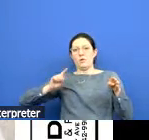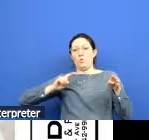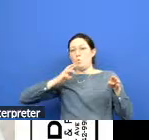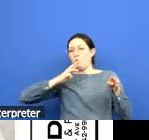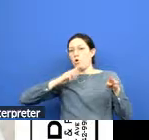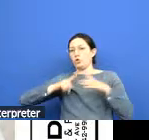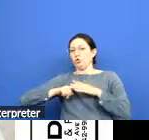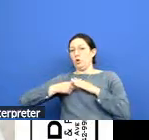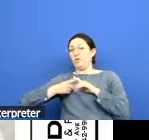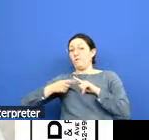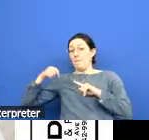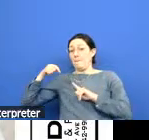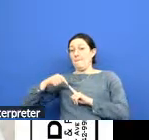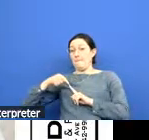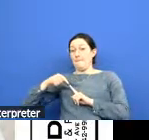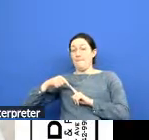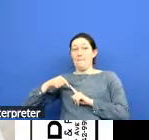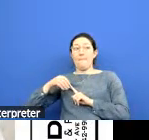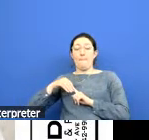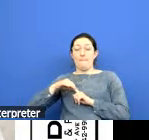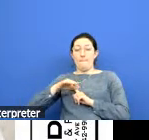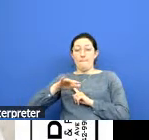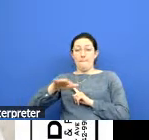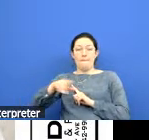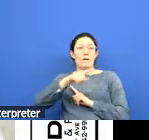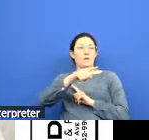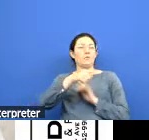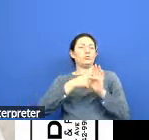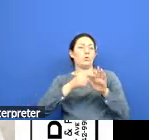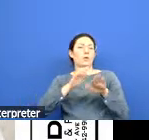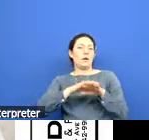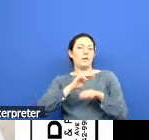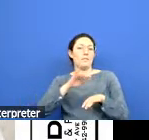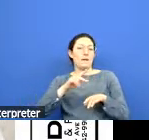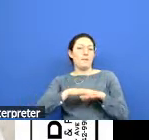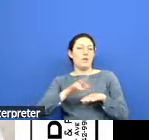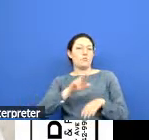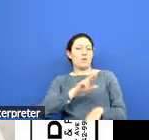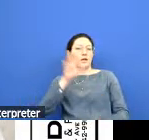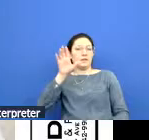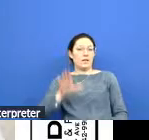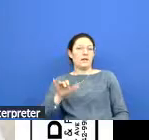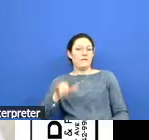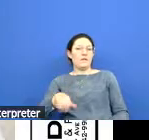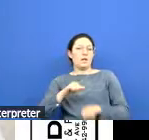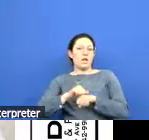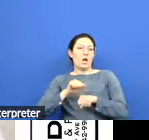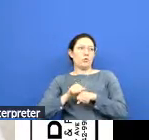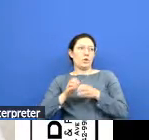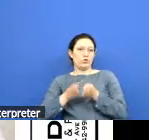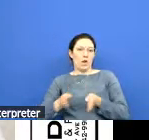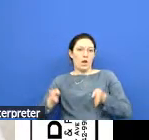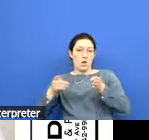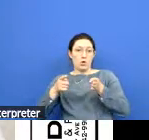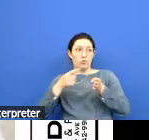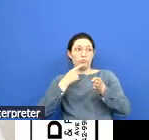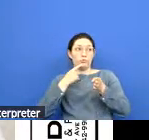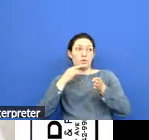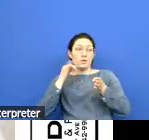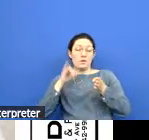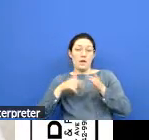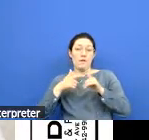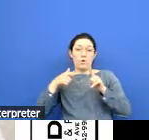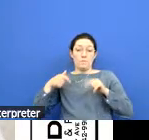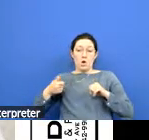starts to come from. Okay, so he's indicating on the map on the right-hand side of that concrete channel, and you're saying it's basically comes